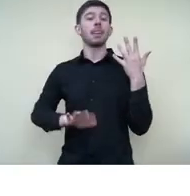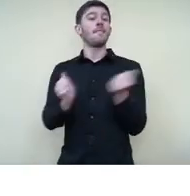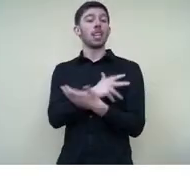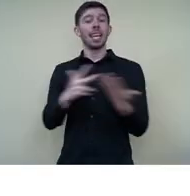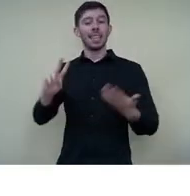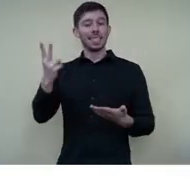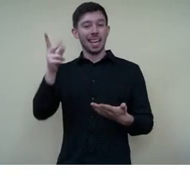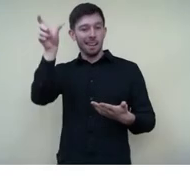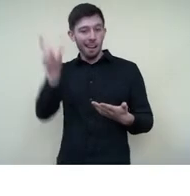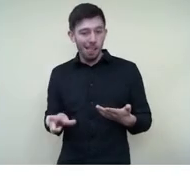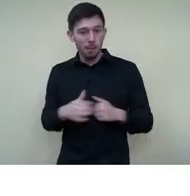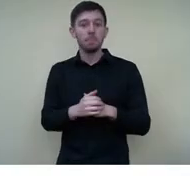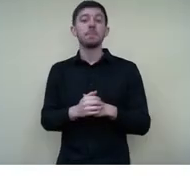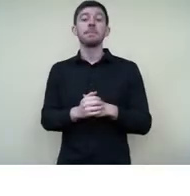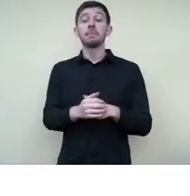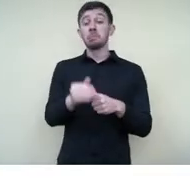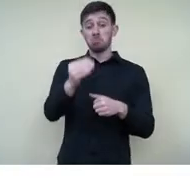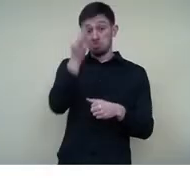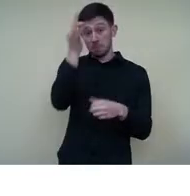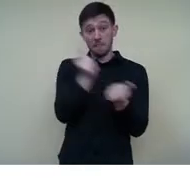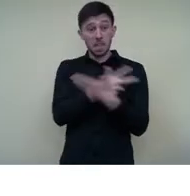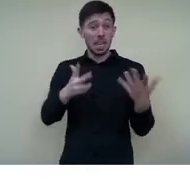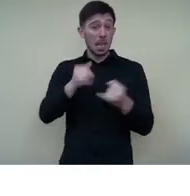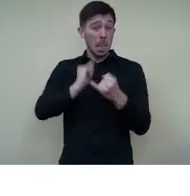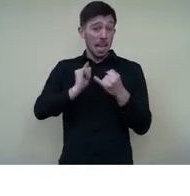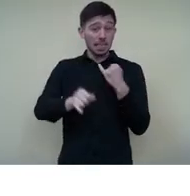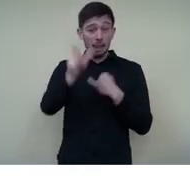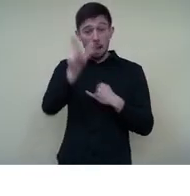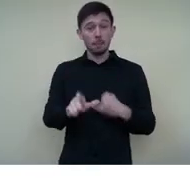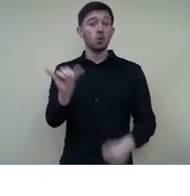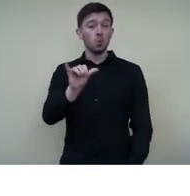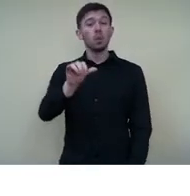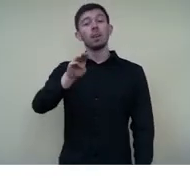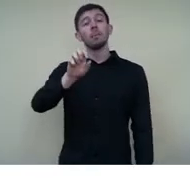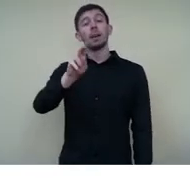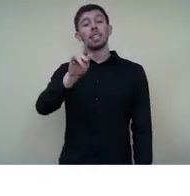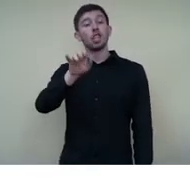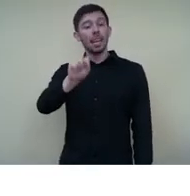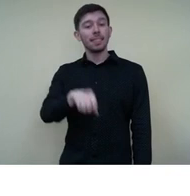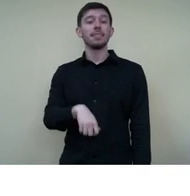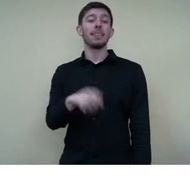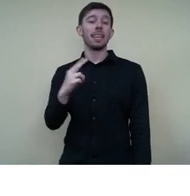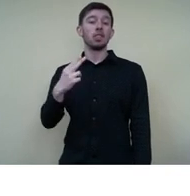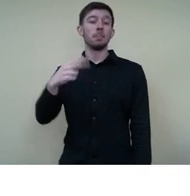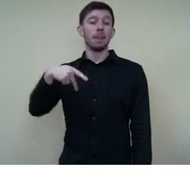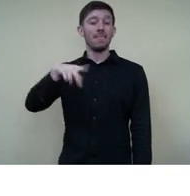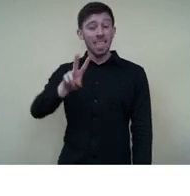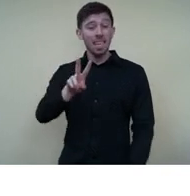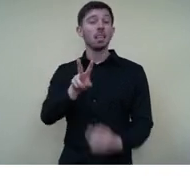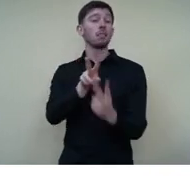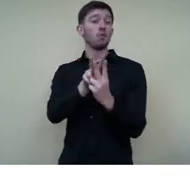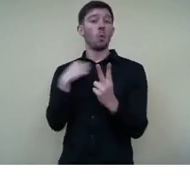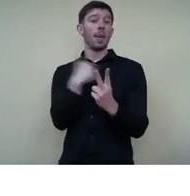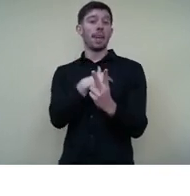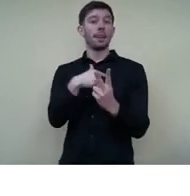column, and then nearly everything in the last column. Meningitis and HPV are the two that we still consistently talk about, we don't think about, despite the